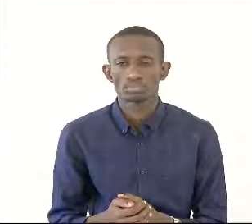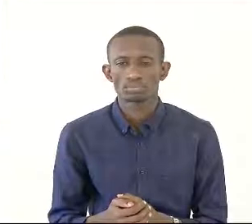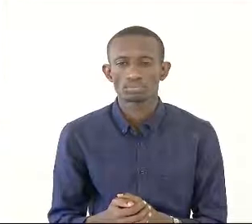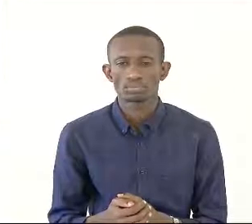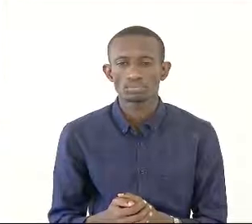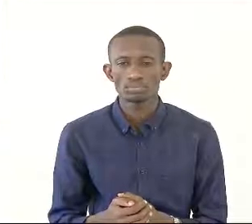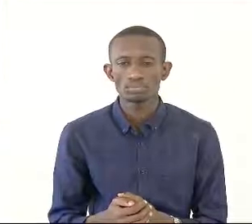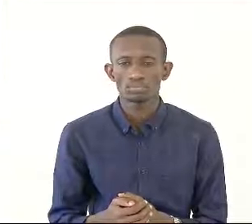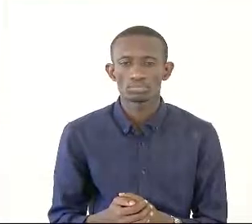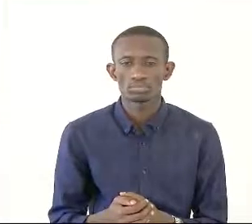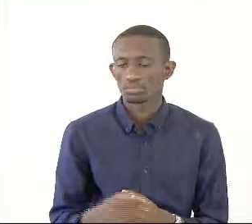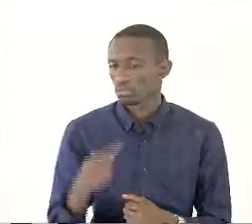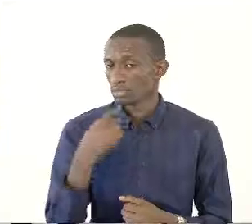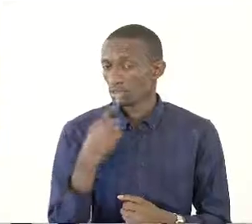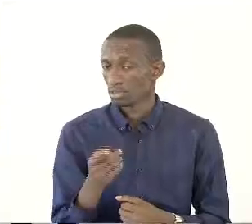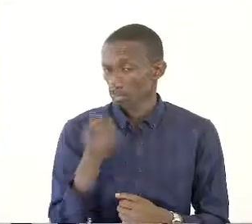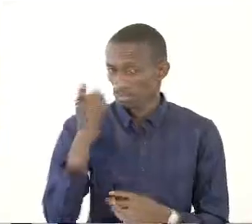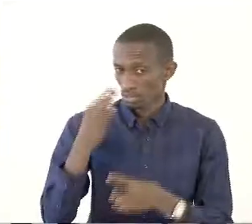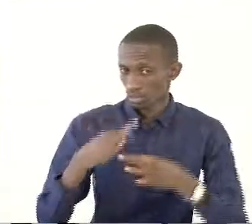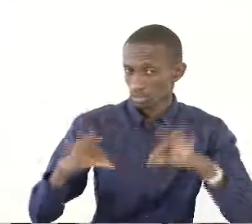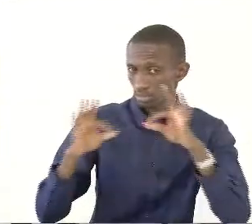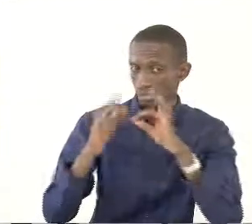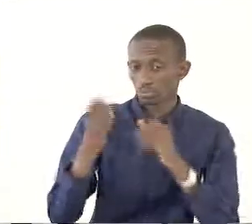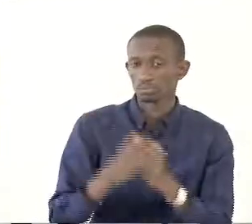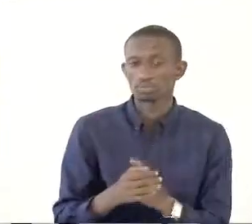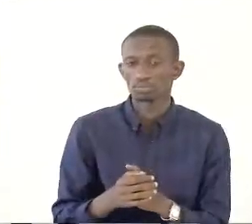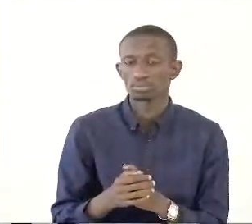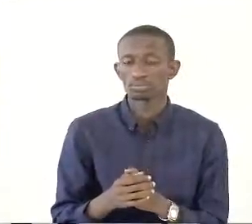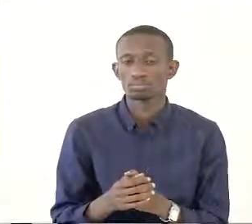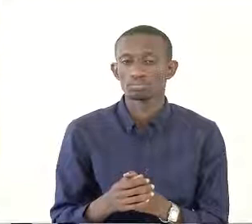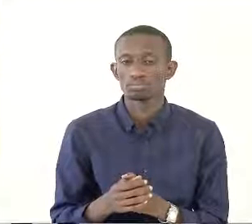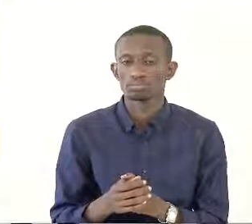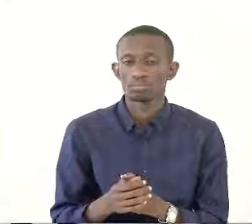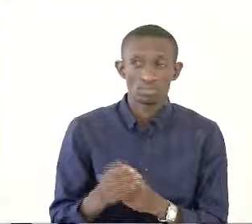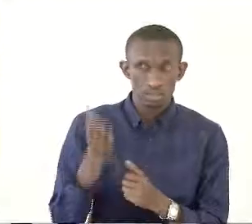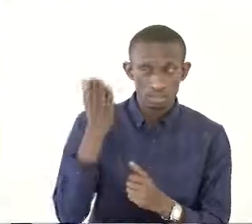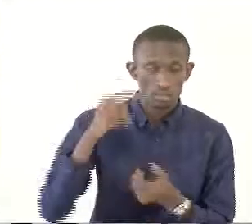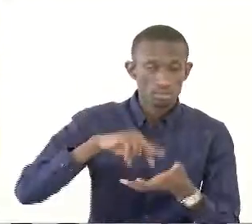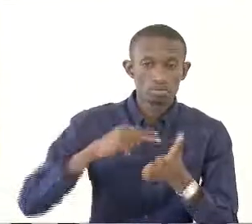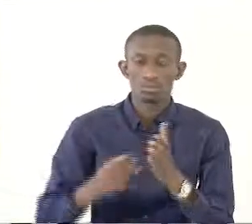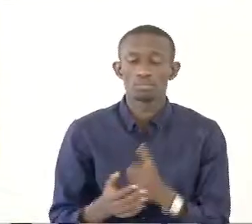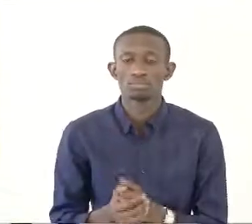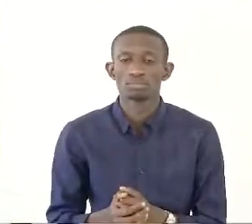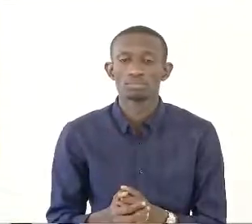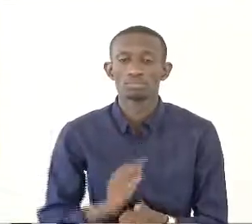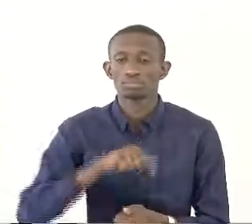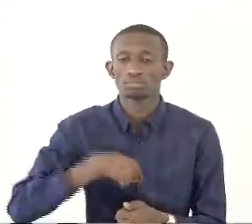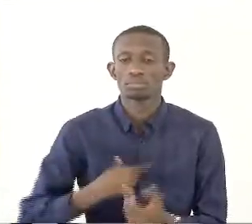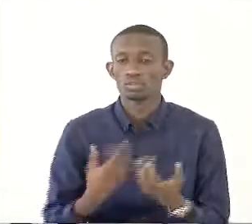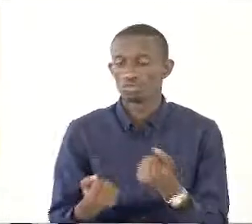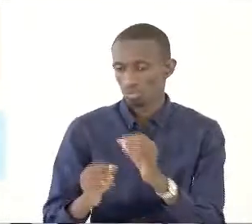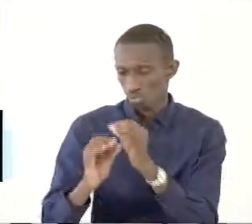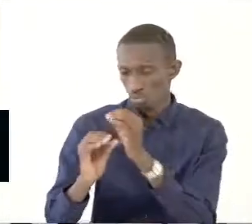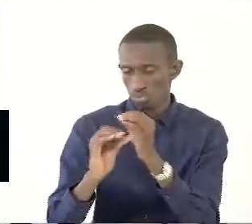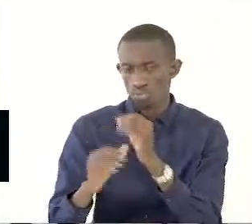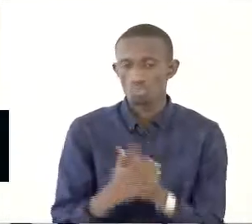what we are saying as this functioning, but then we have one. So this one means that we have the tube